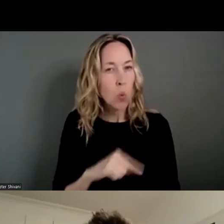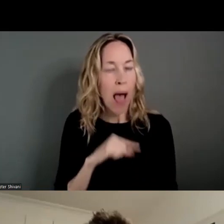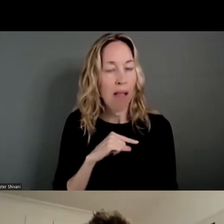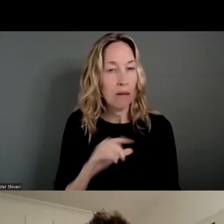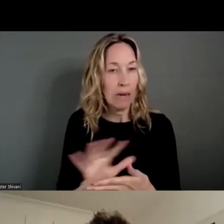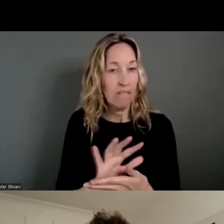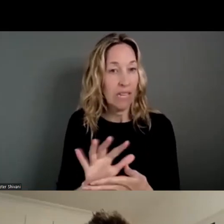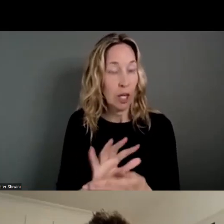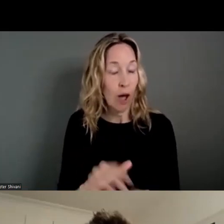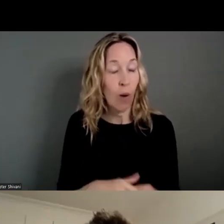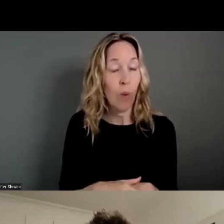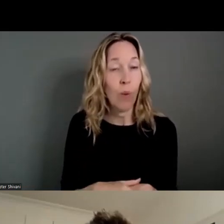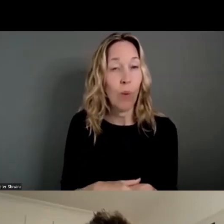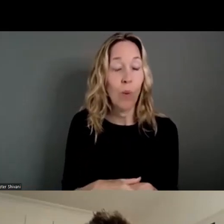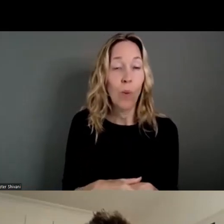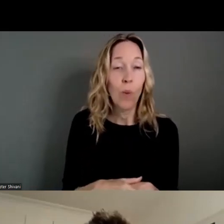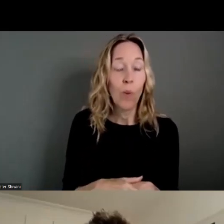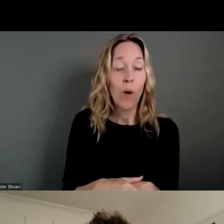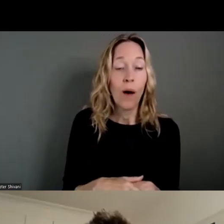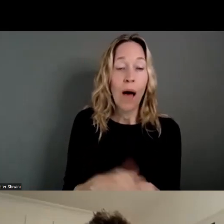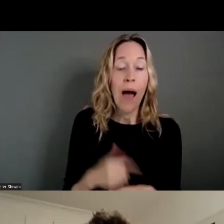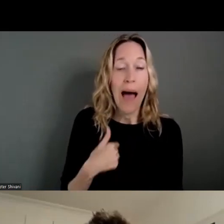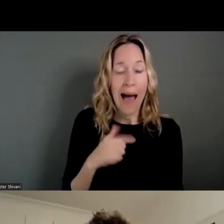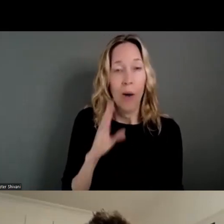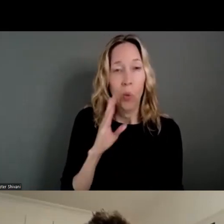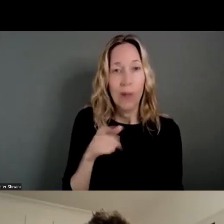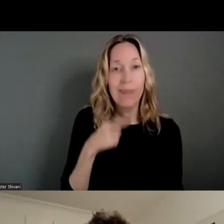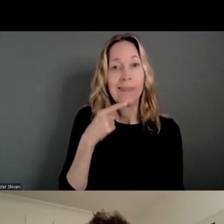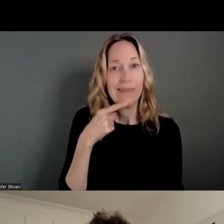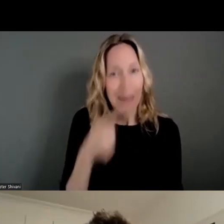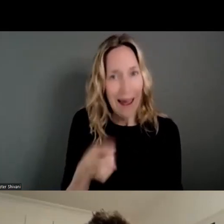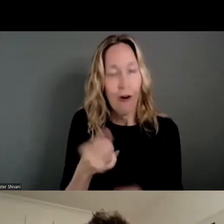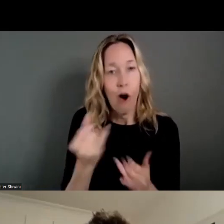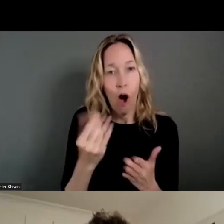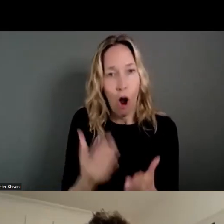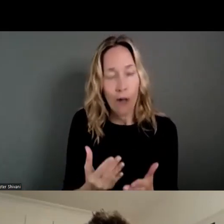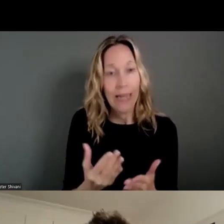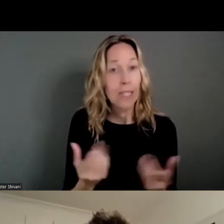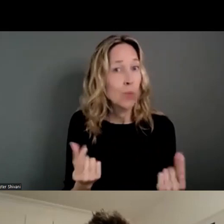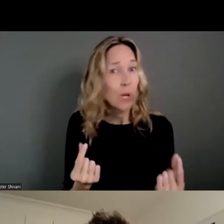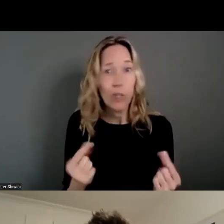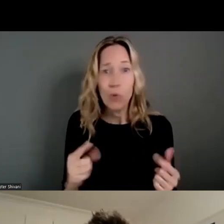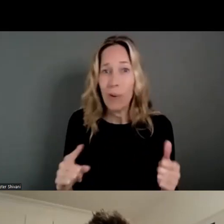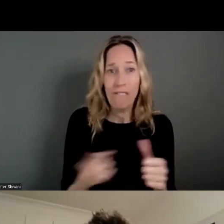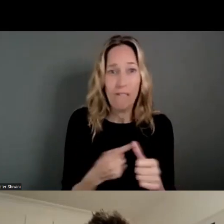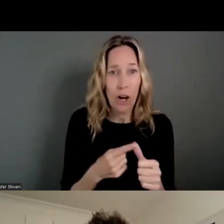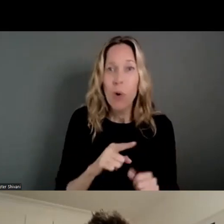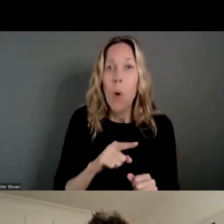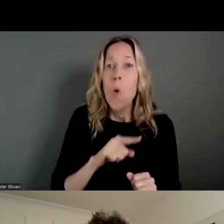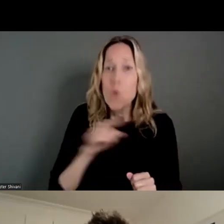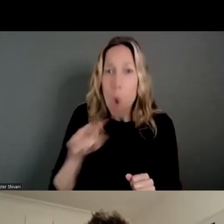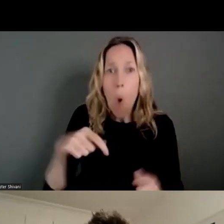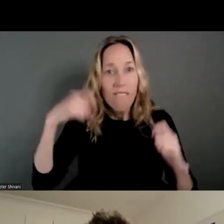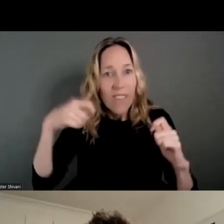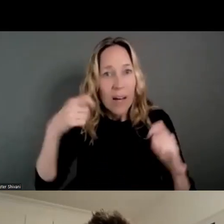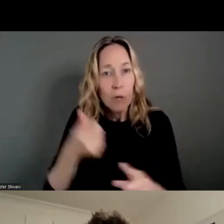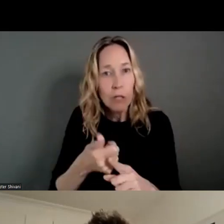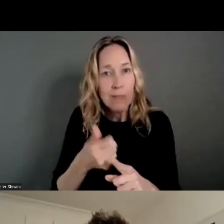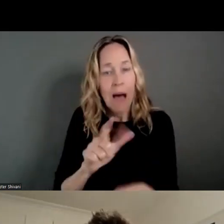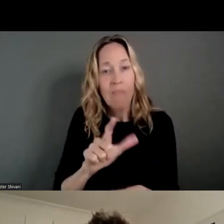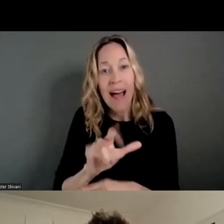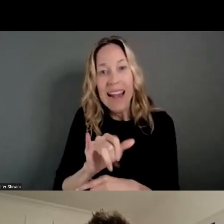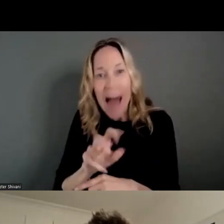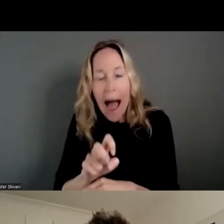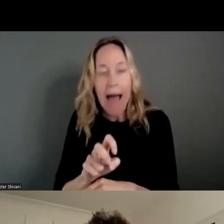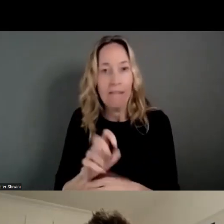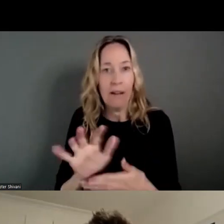drive my artists crazy, get live video. Go take high quality live video. If you don't do almost anything